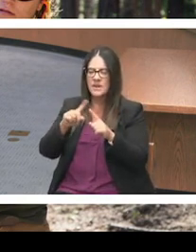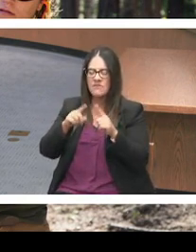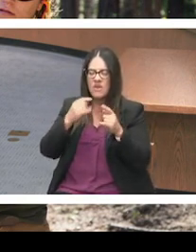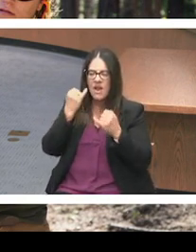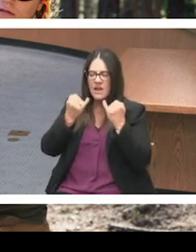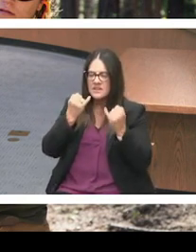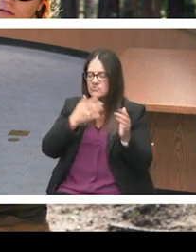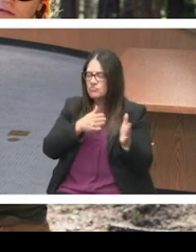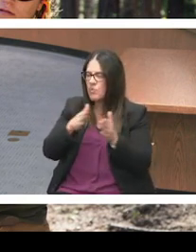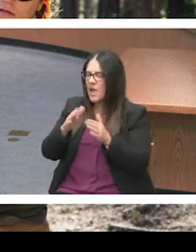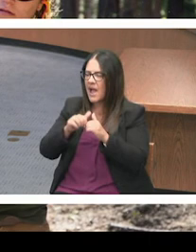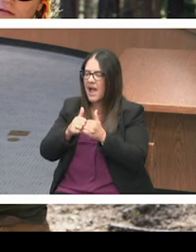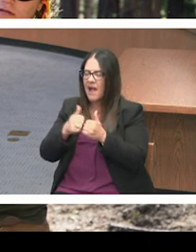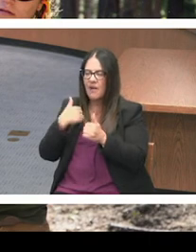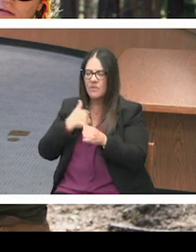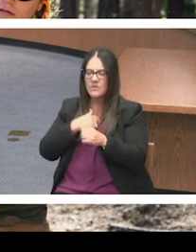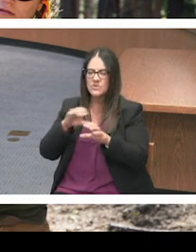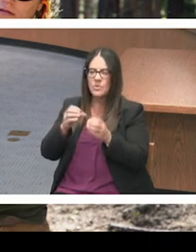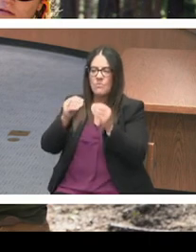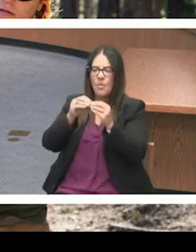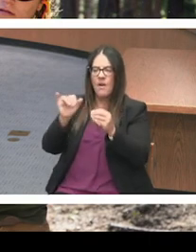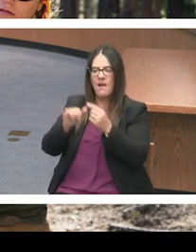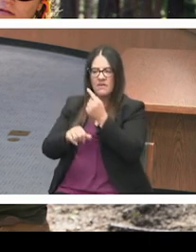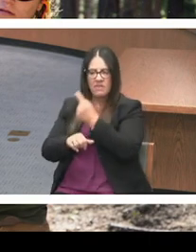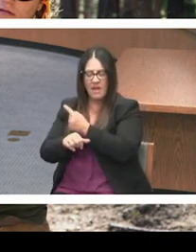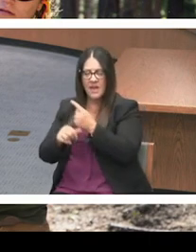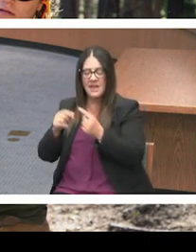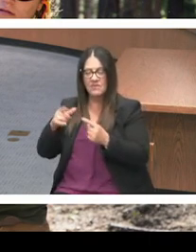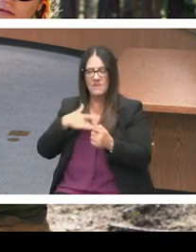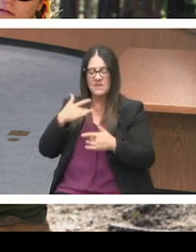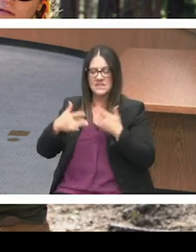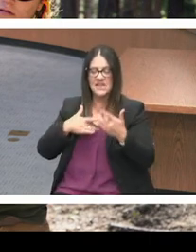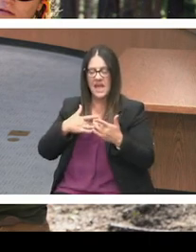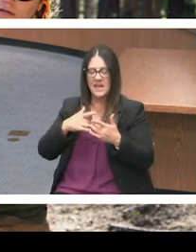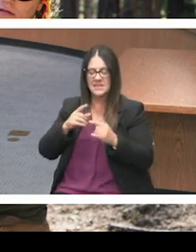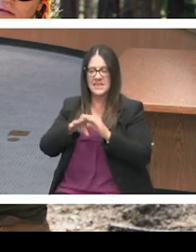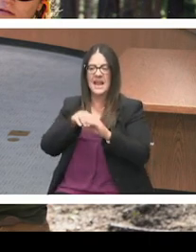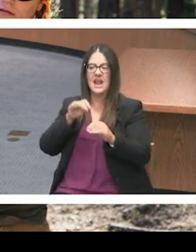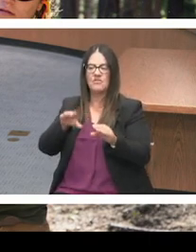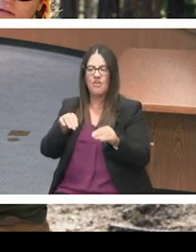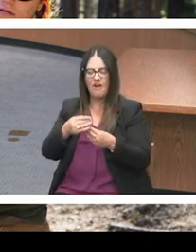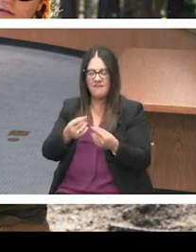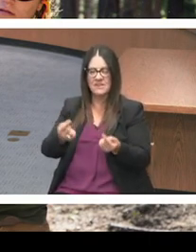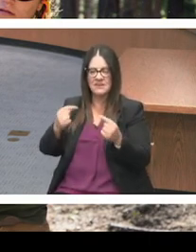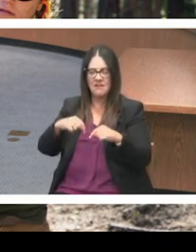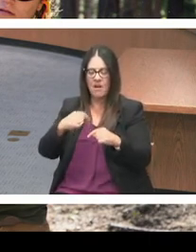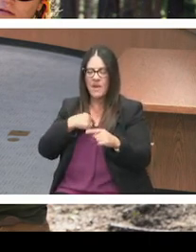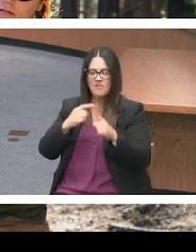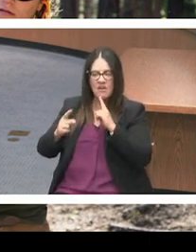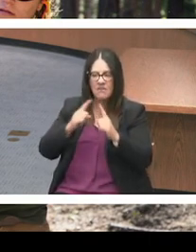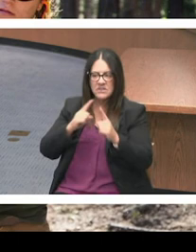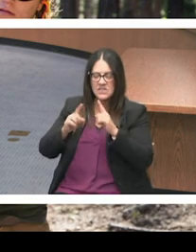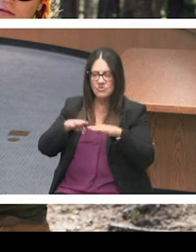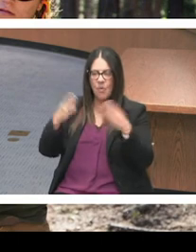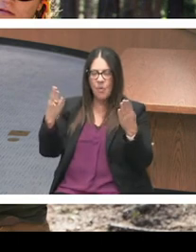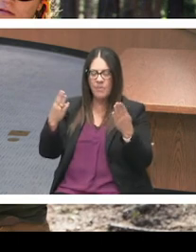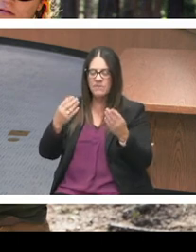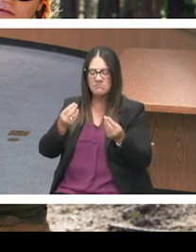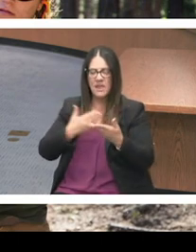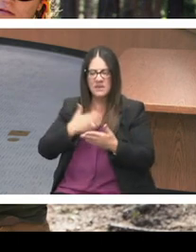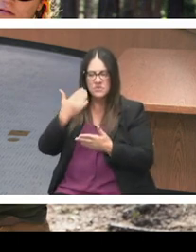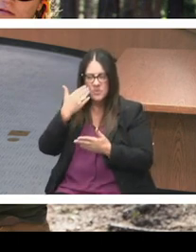can do more of this, if this is something that's exciting to you, kind of getting out of your box and having this conversation, let us know. We're